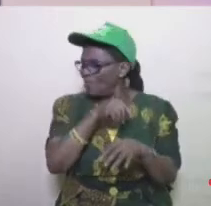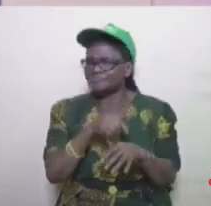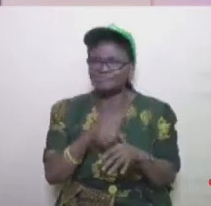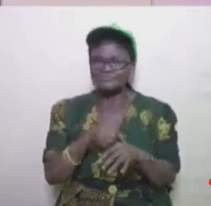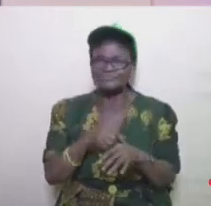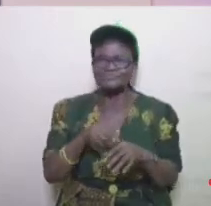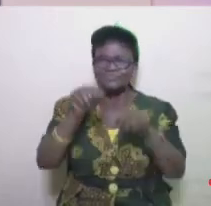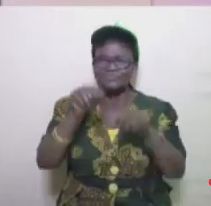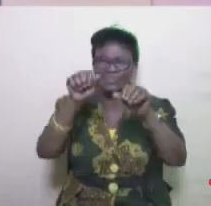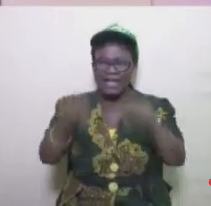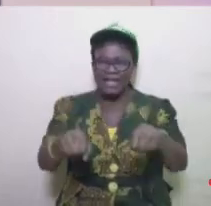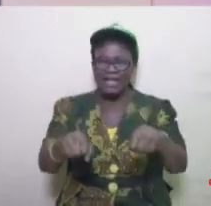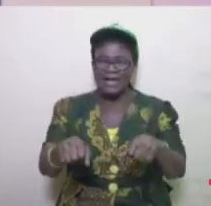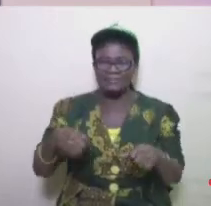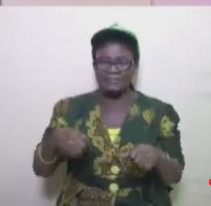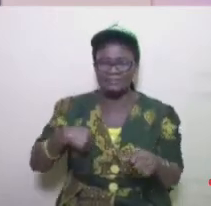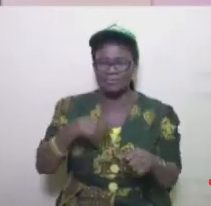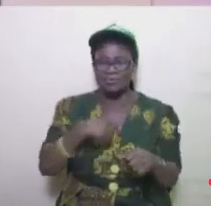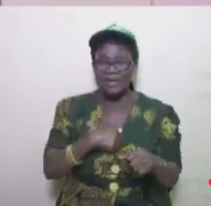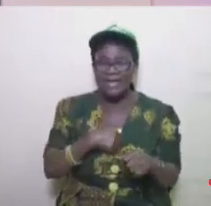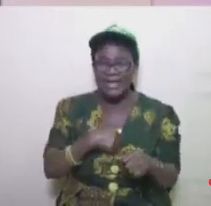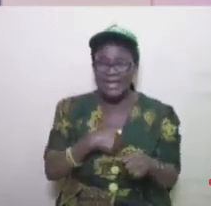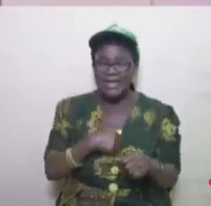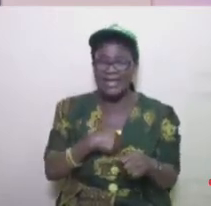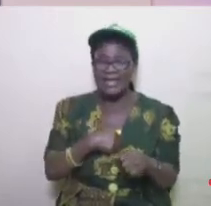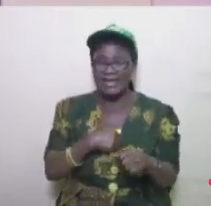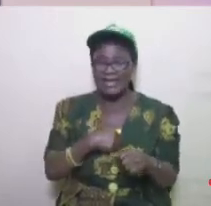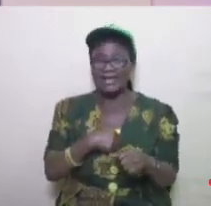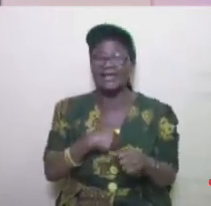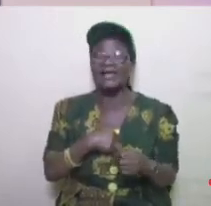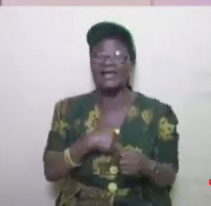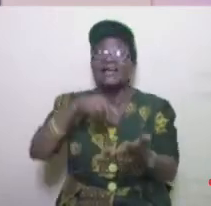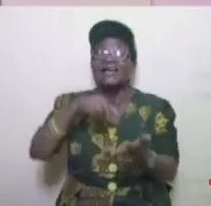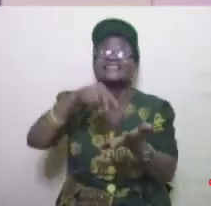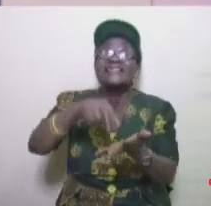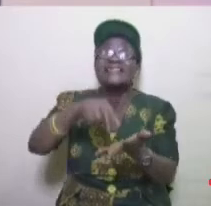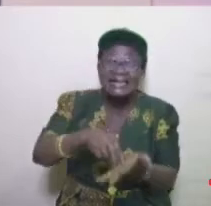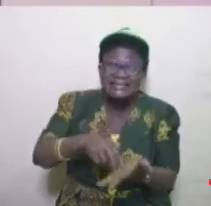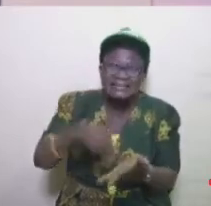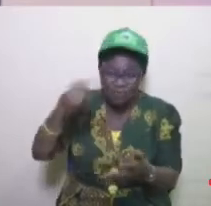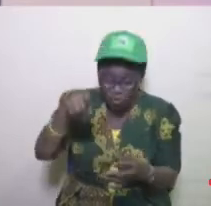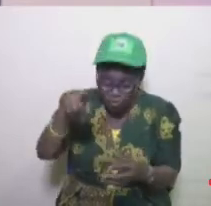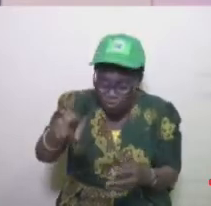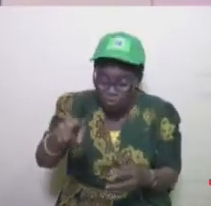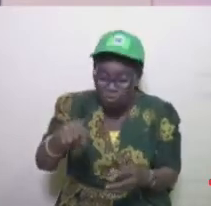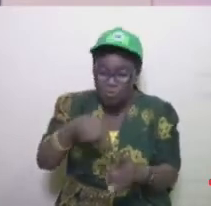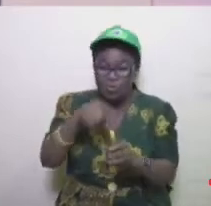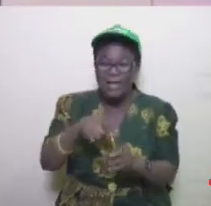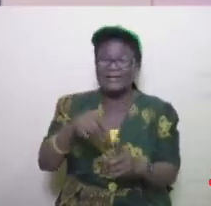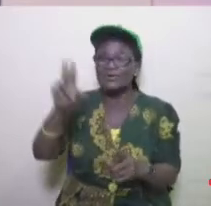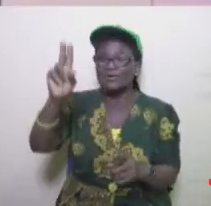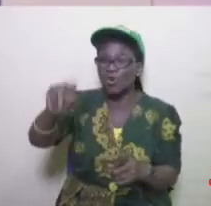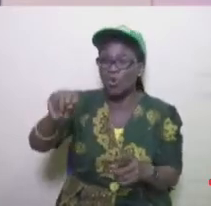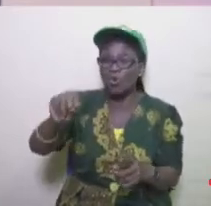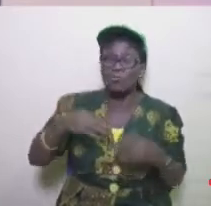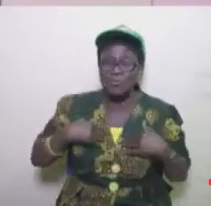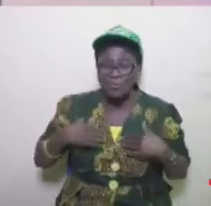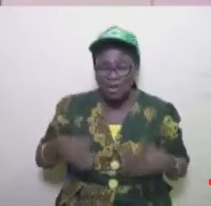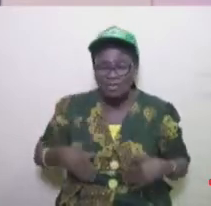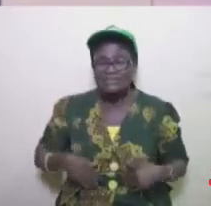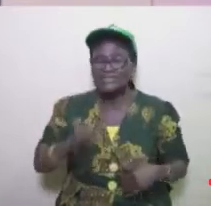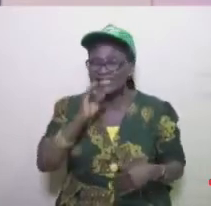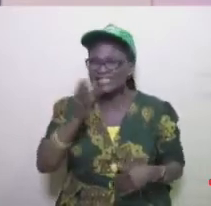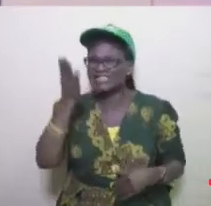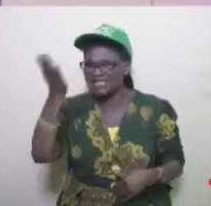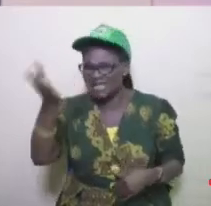Can we actually vouch for you when nobody is there? Do you